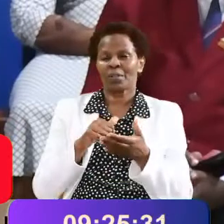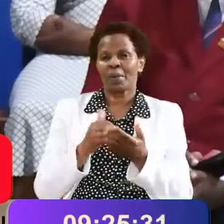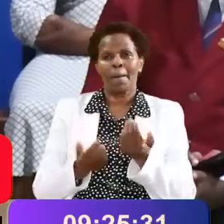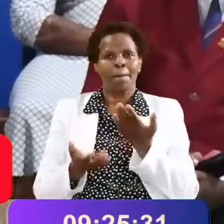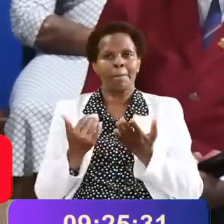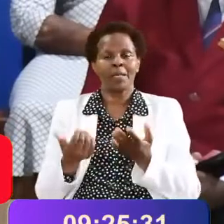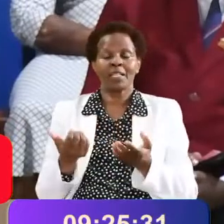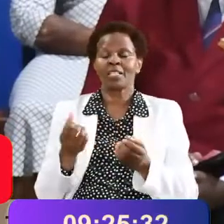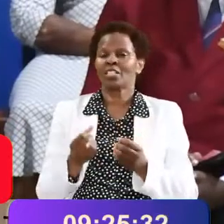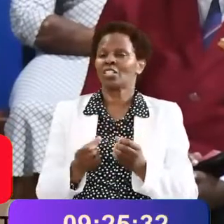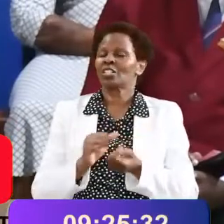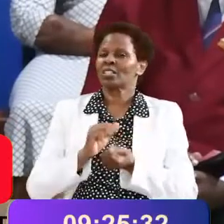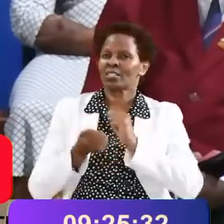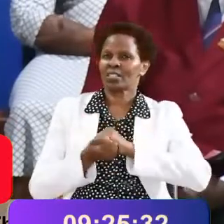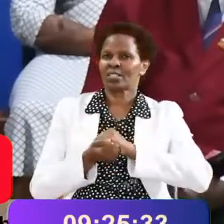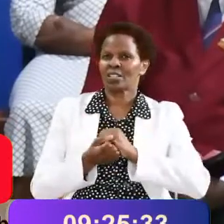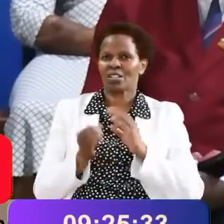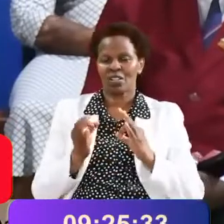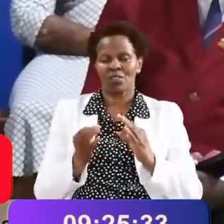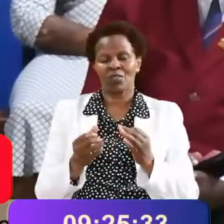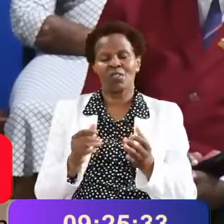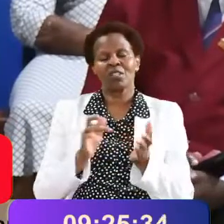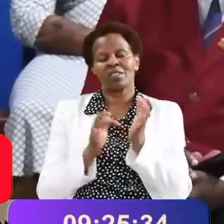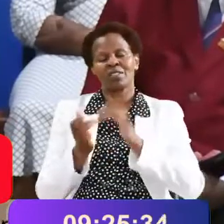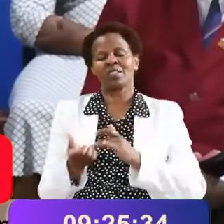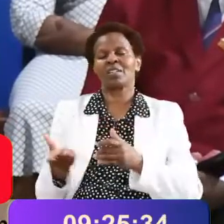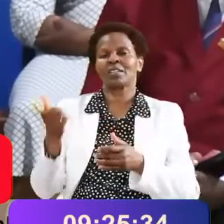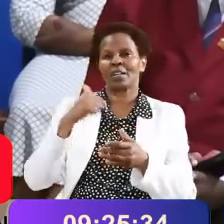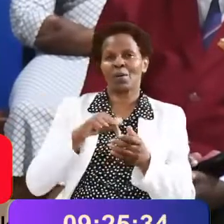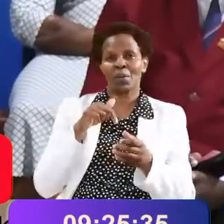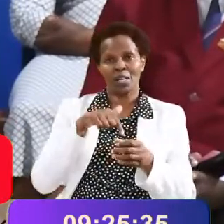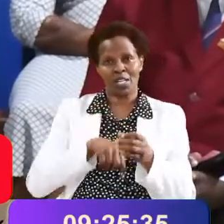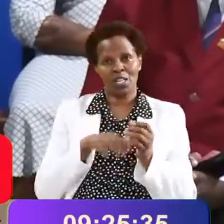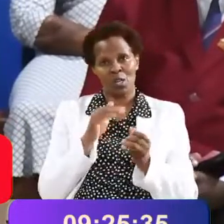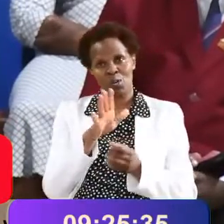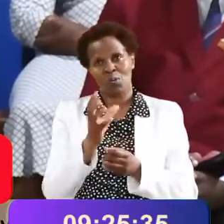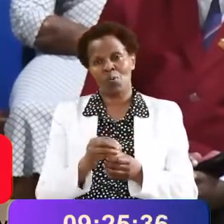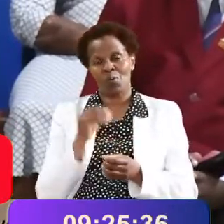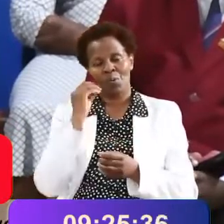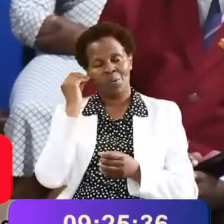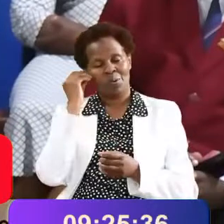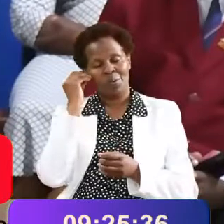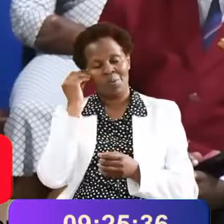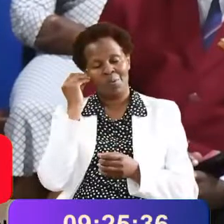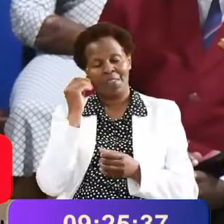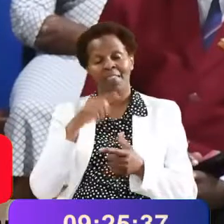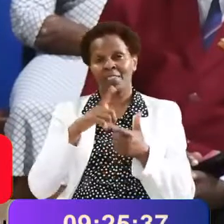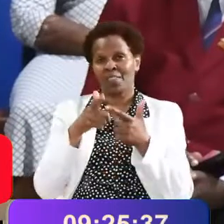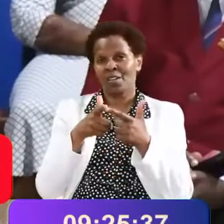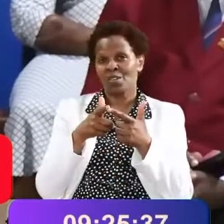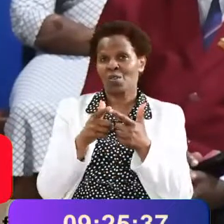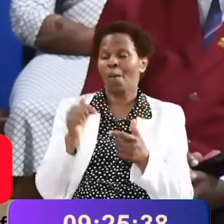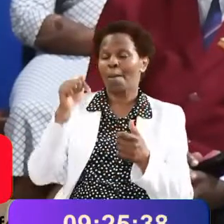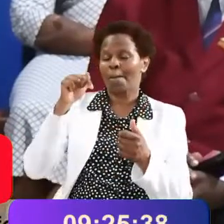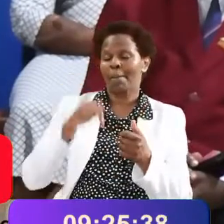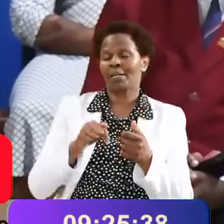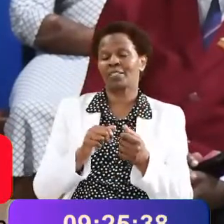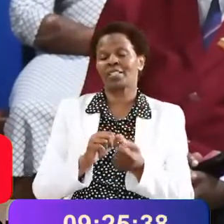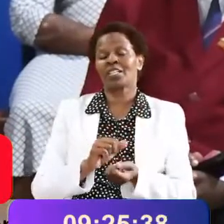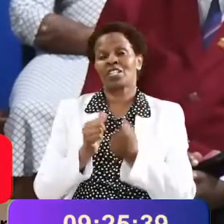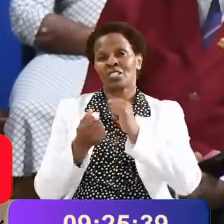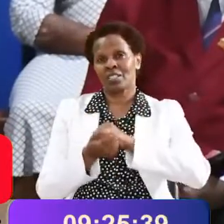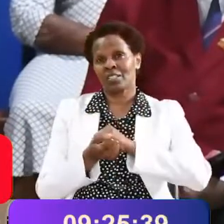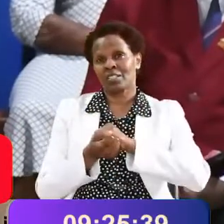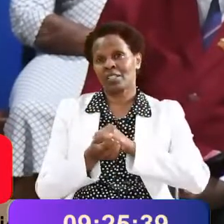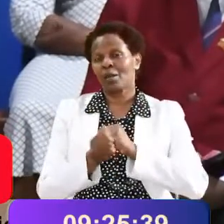Jesus Christ would come and visit with us, then it means that we ought to change and start conforming